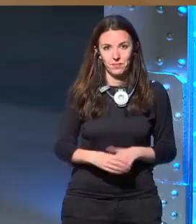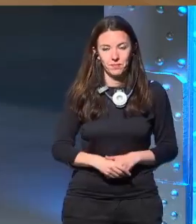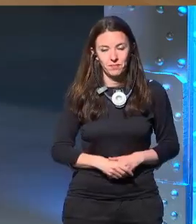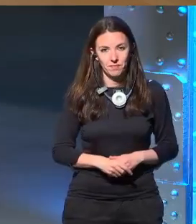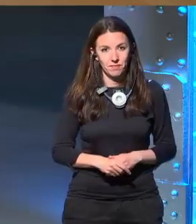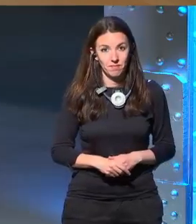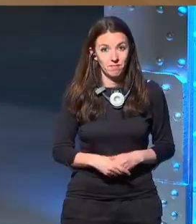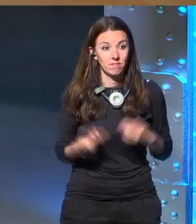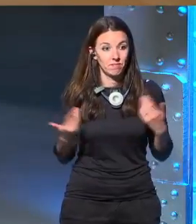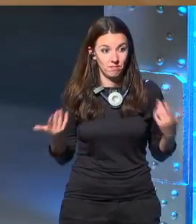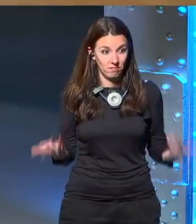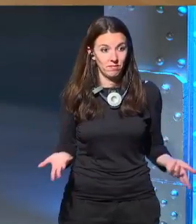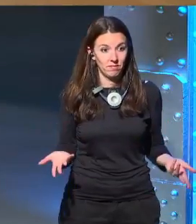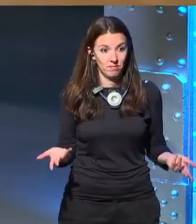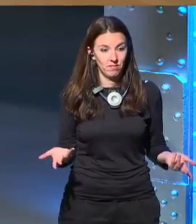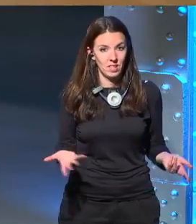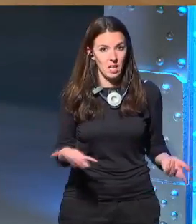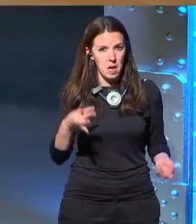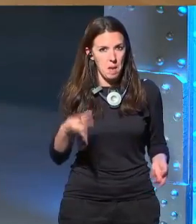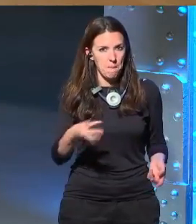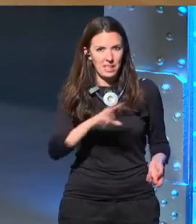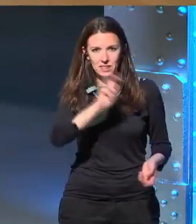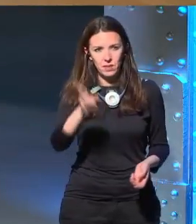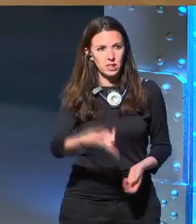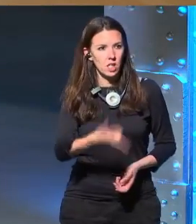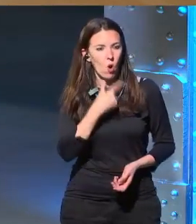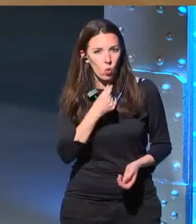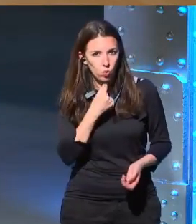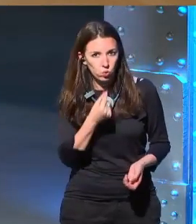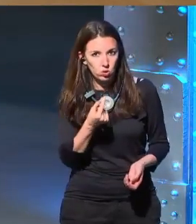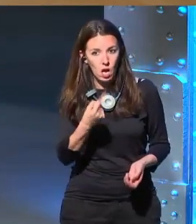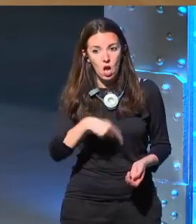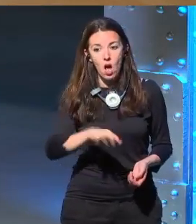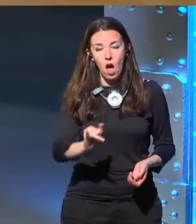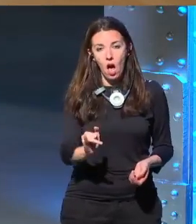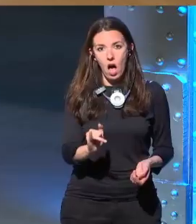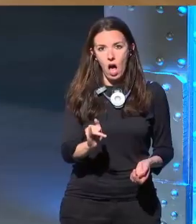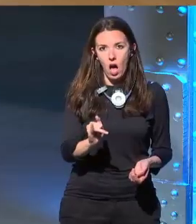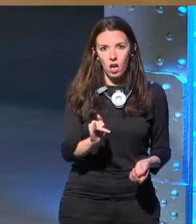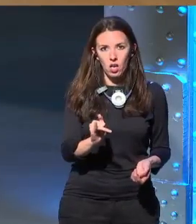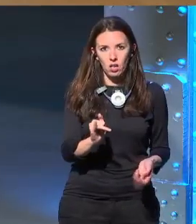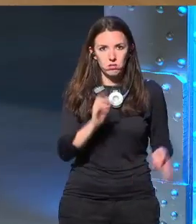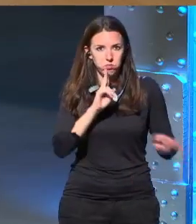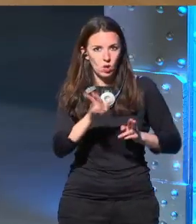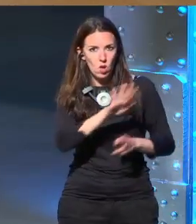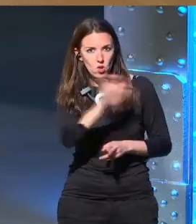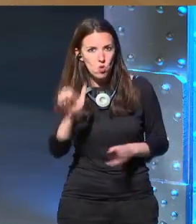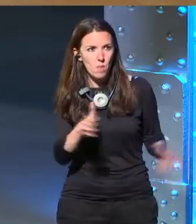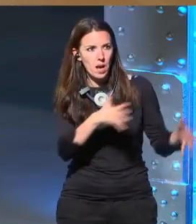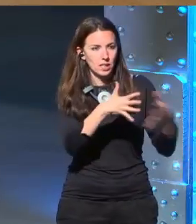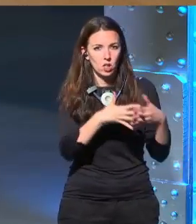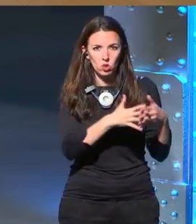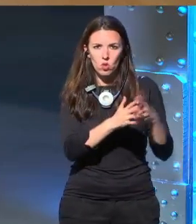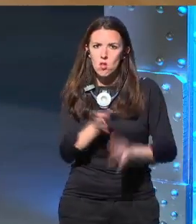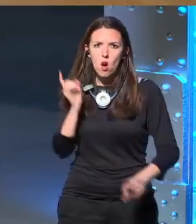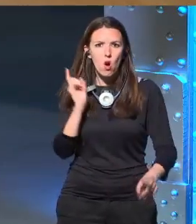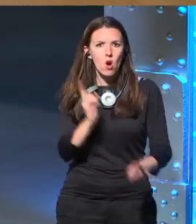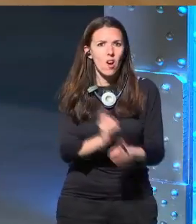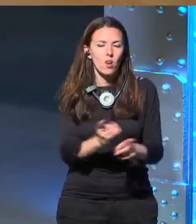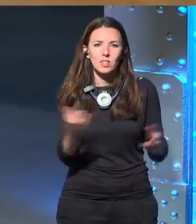about diversity. We have had a reaction in Europe and the United States against what had been